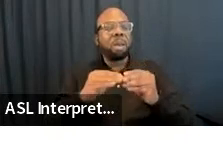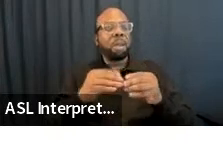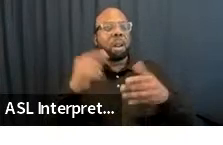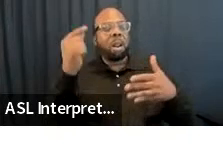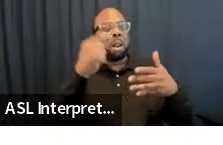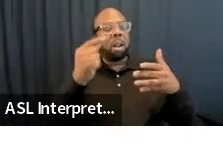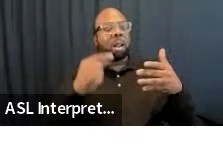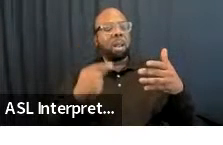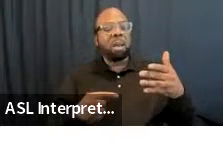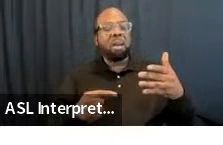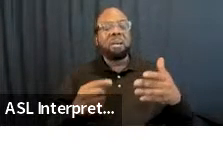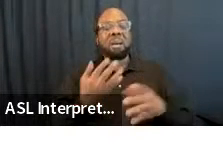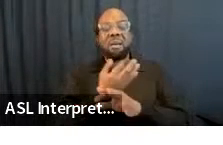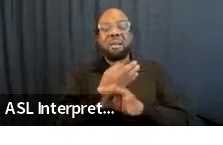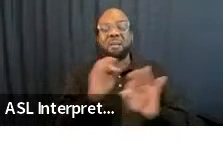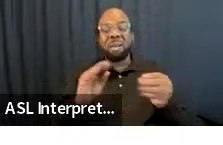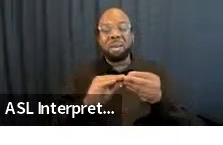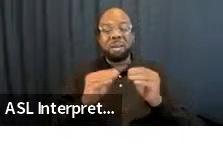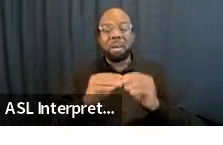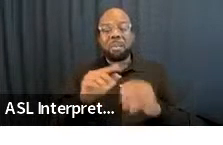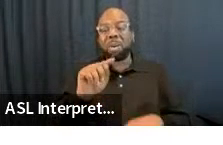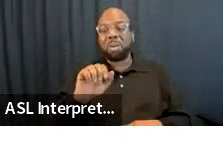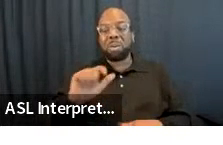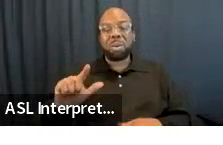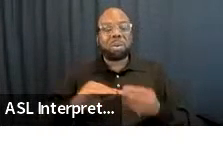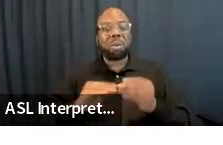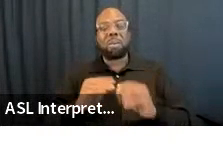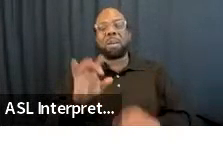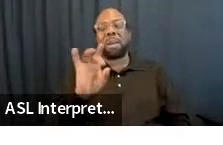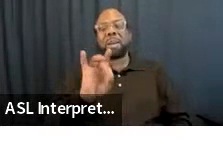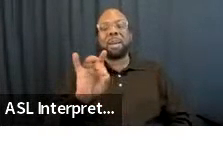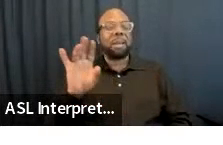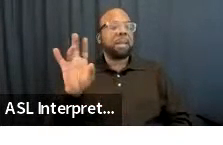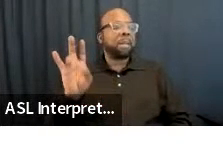the toll-free number or the toll numbers,